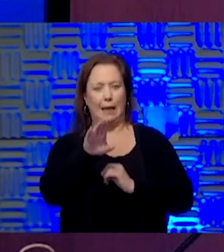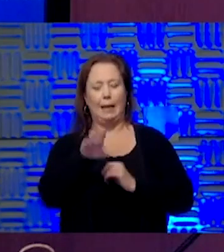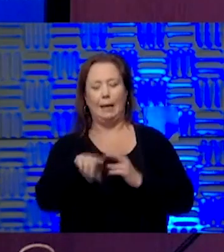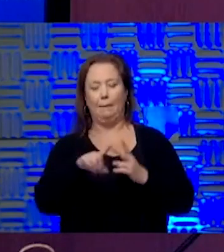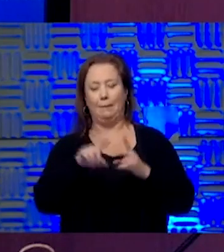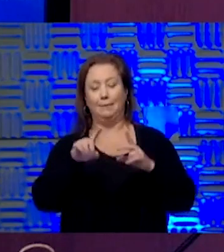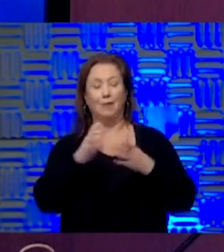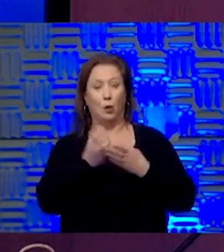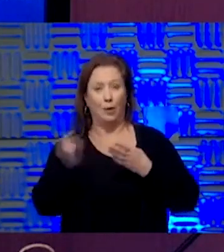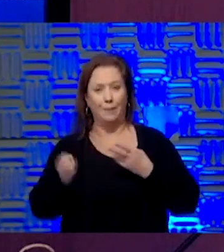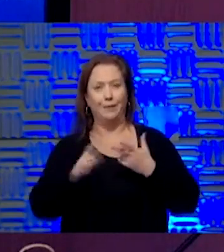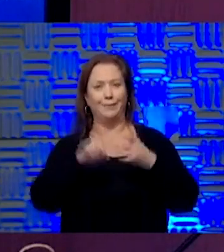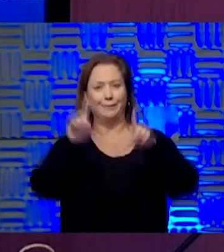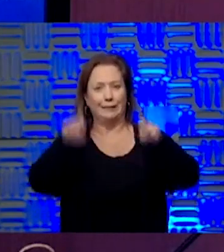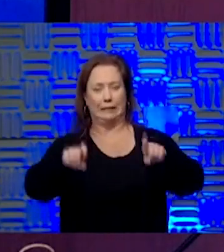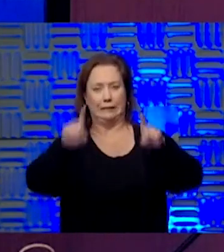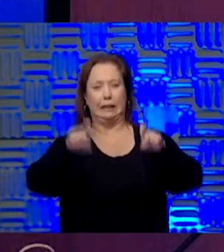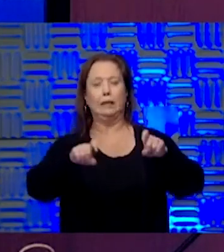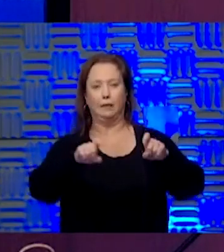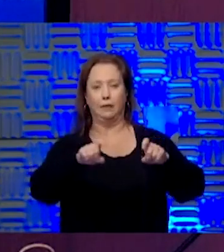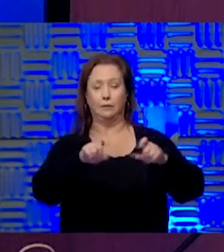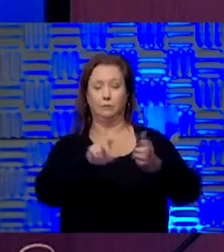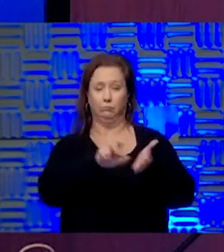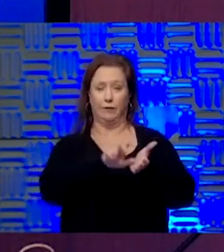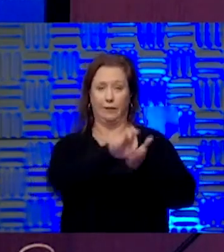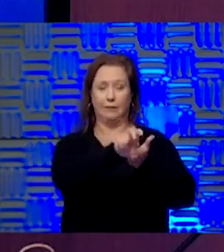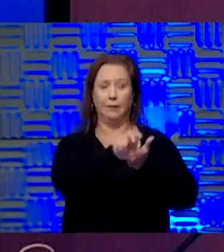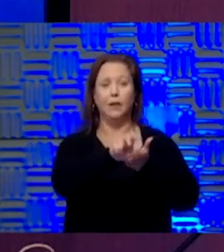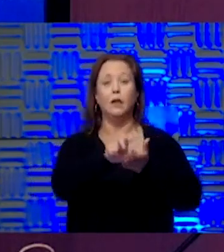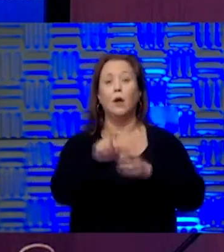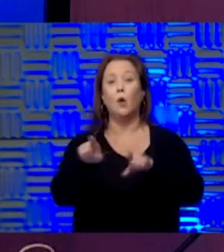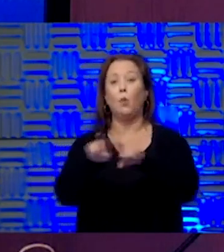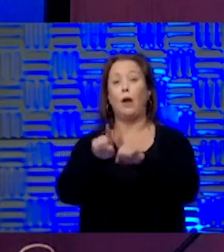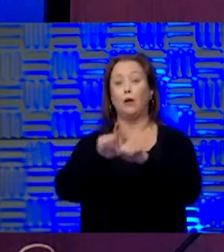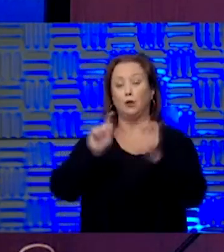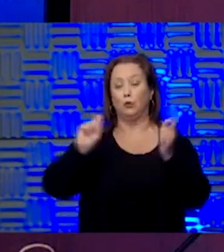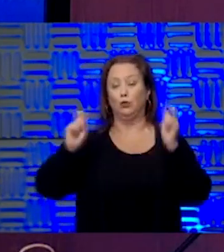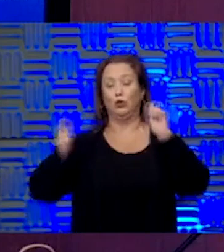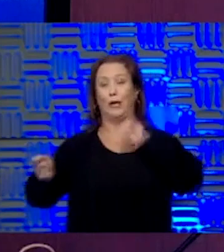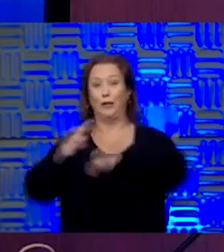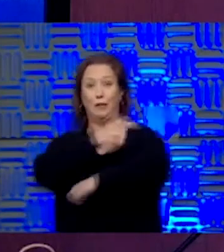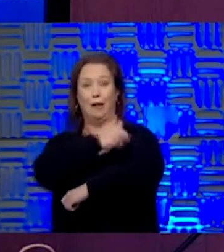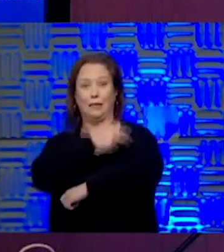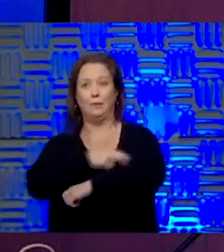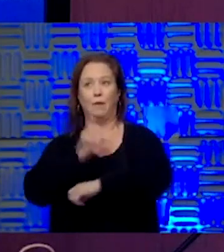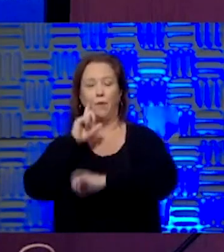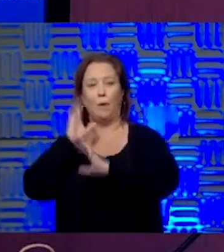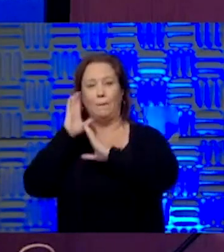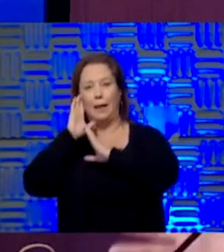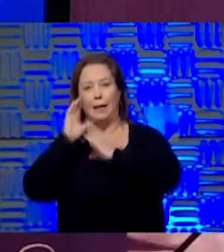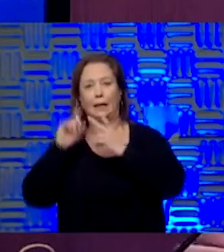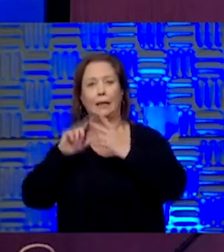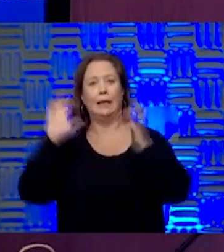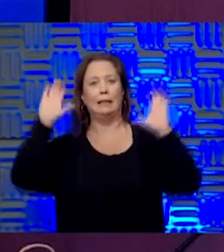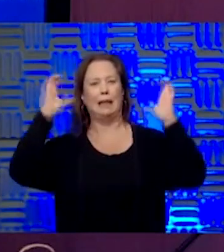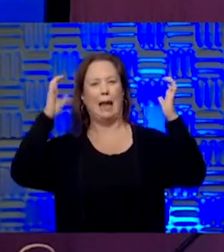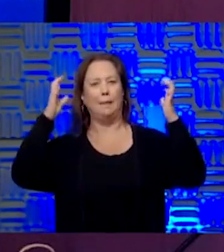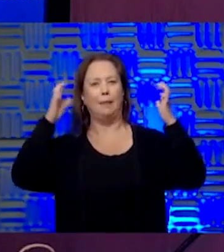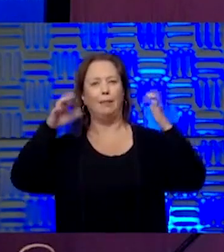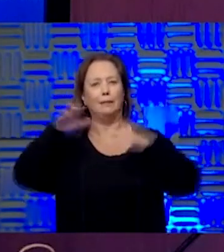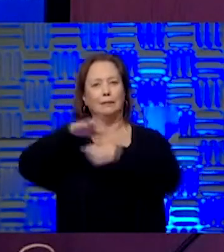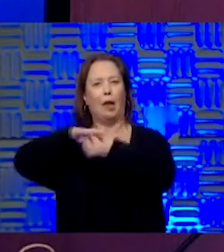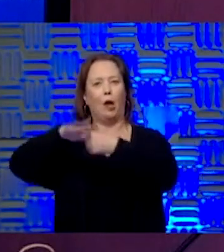significant investment. We also reconfigured parts of the hospital to add beds, The ambulance bays were